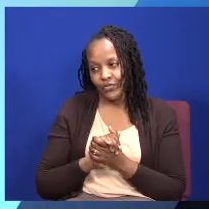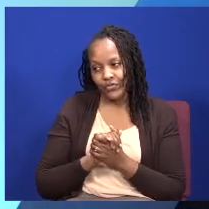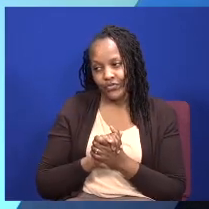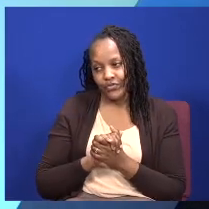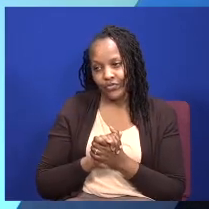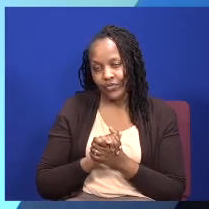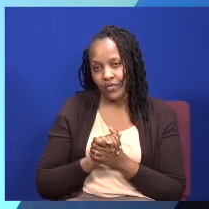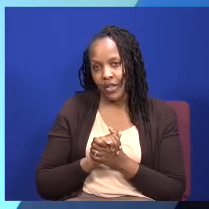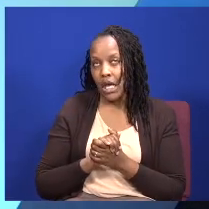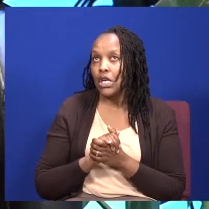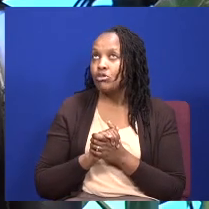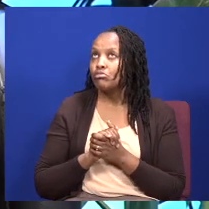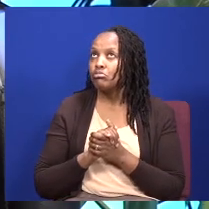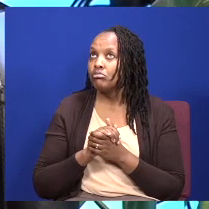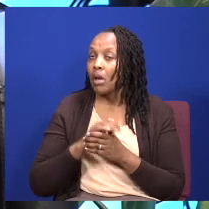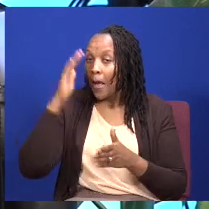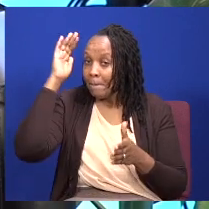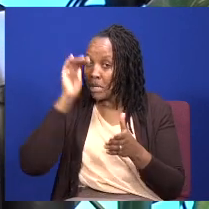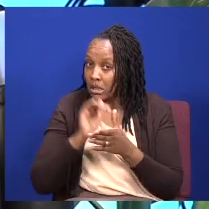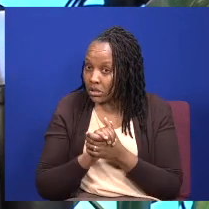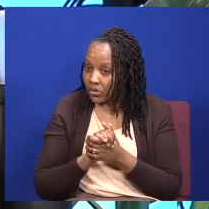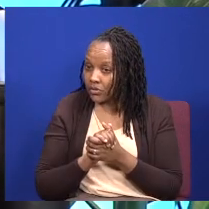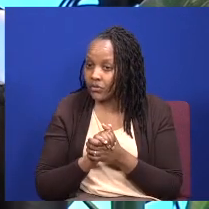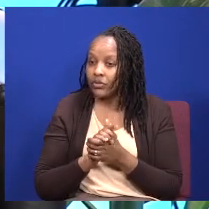say? Should believe and always